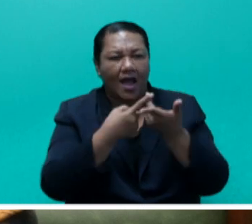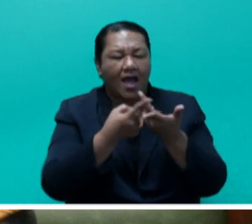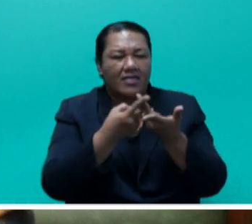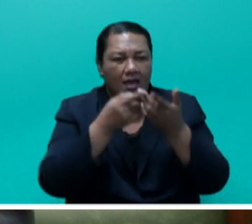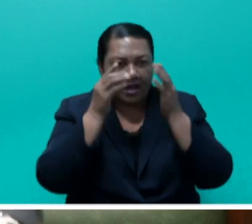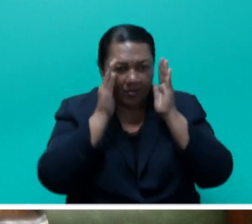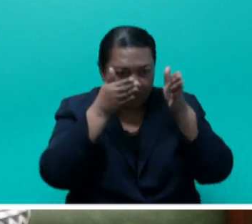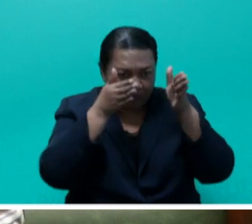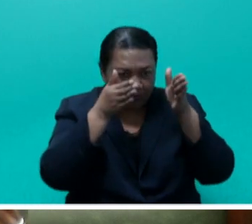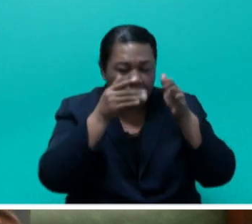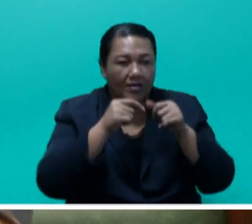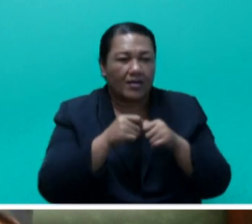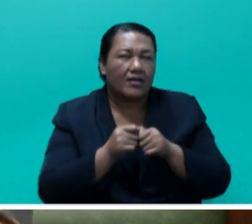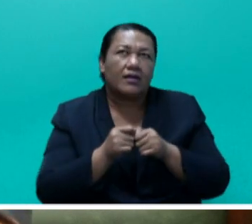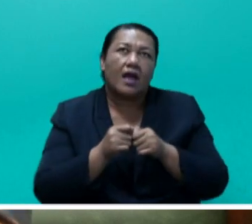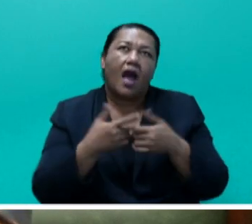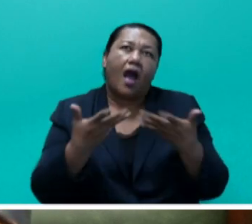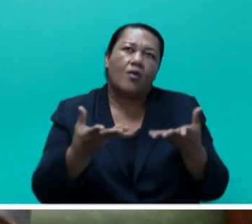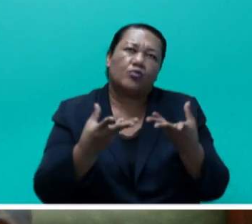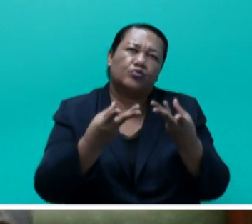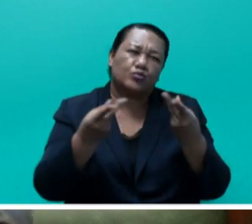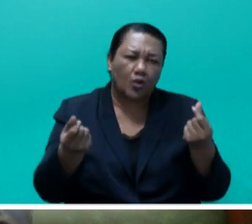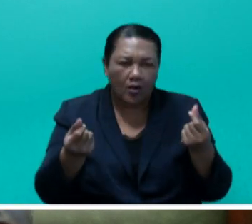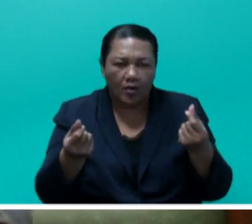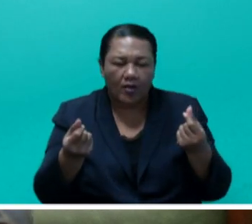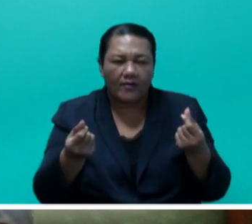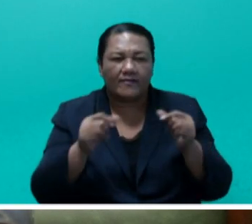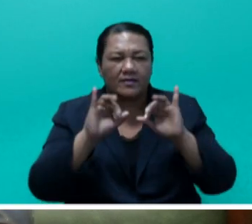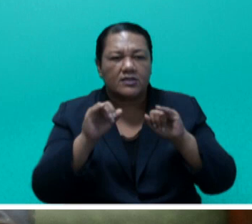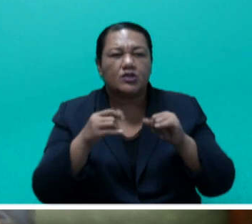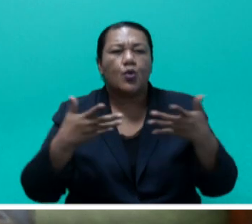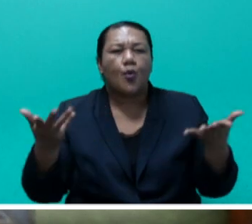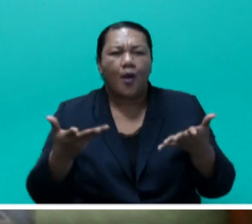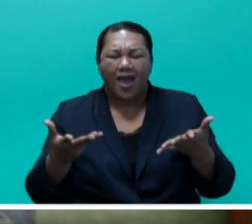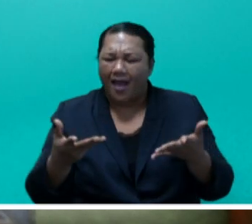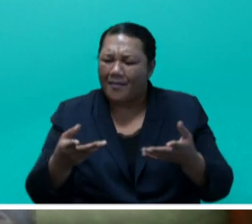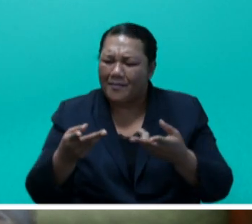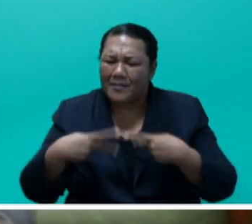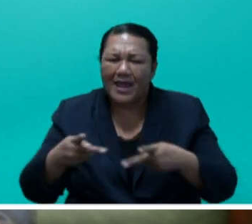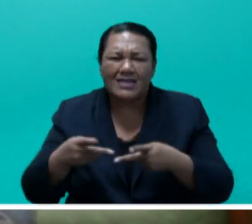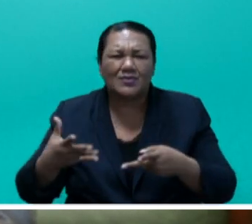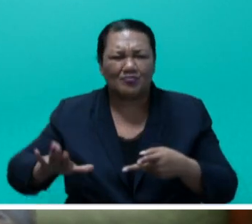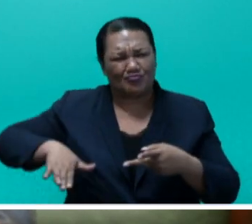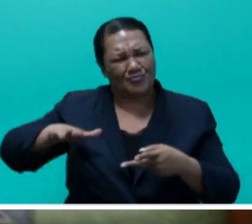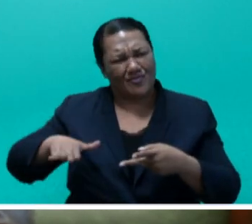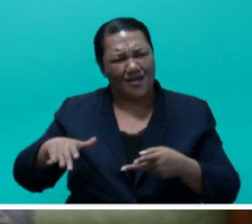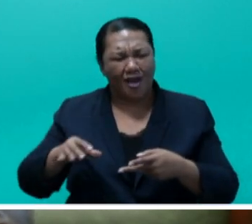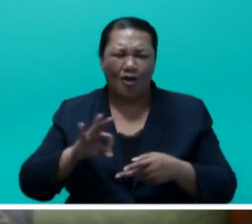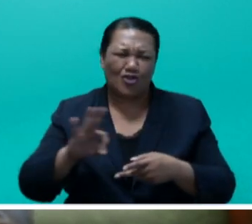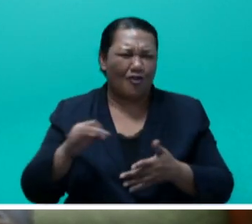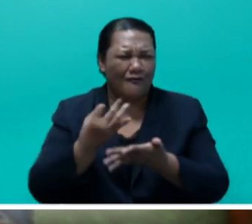address the whole issue of informal settlements. So out of the $2 million allocated for